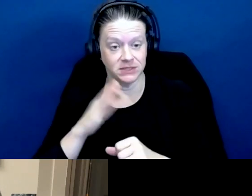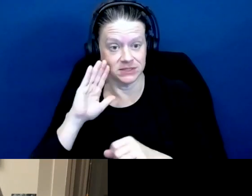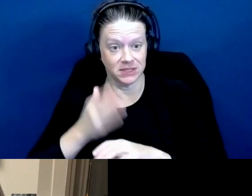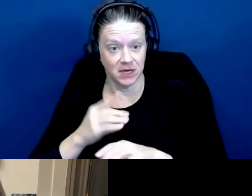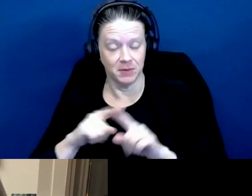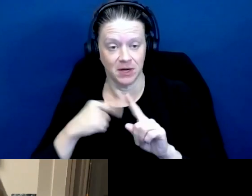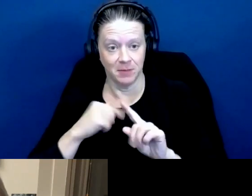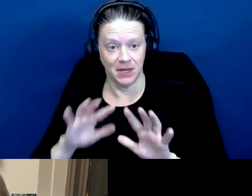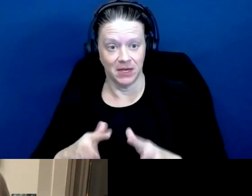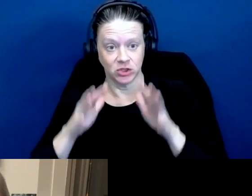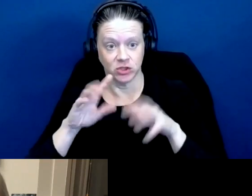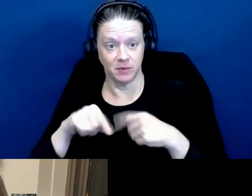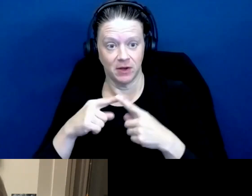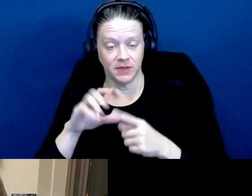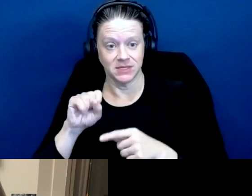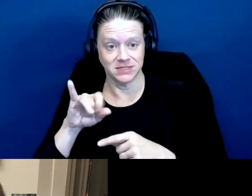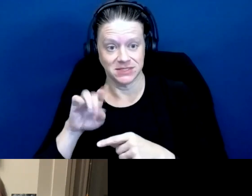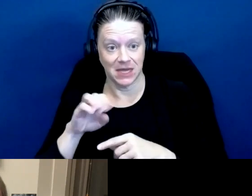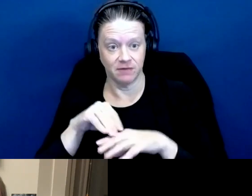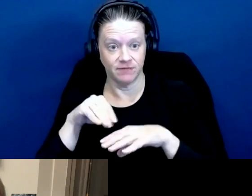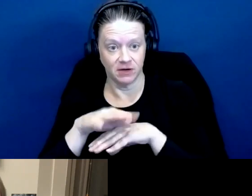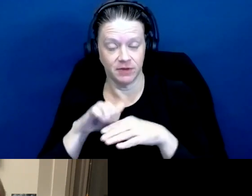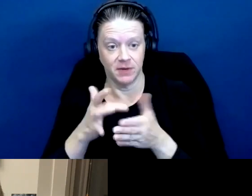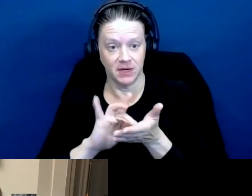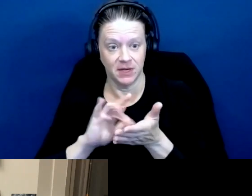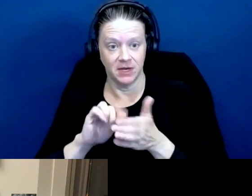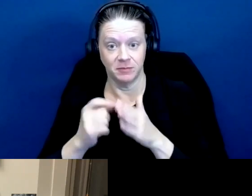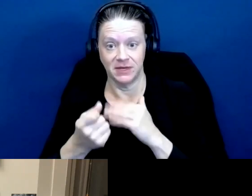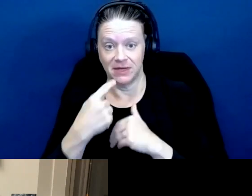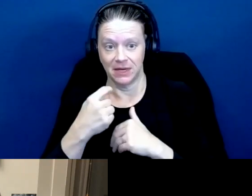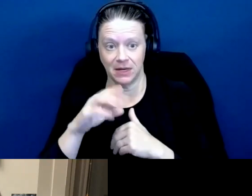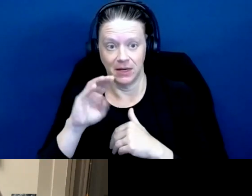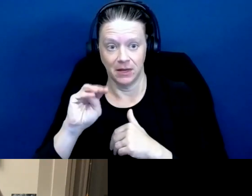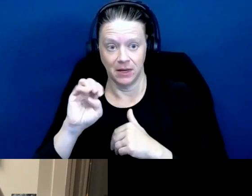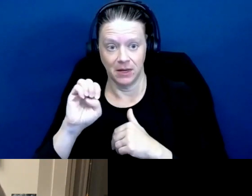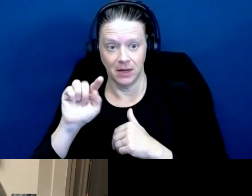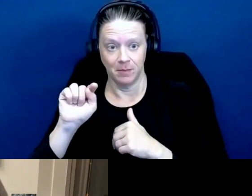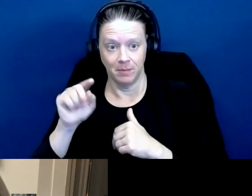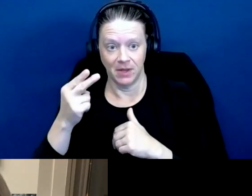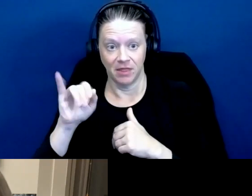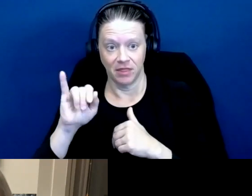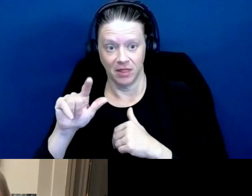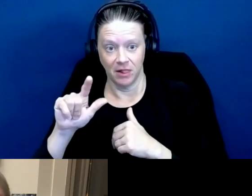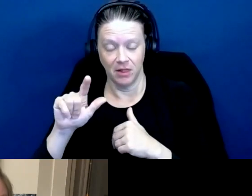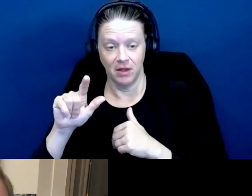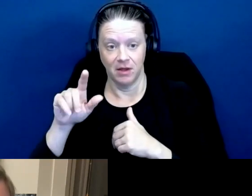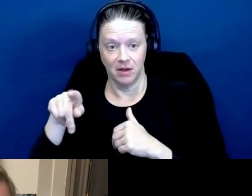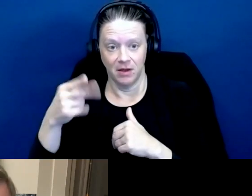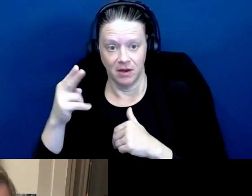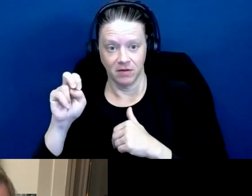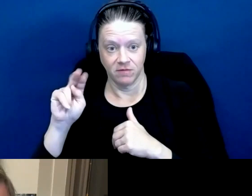of the medicine, as he has been taking methylphenidate twice a day for about 2 years. Mm-hmm.